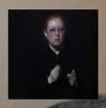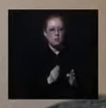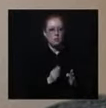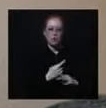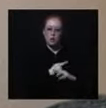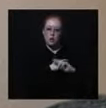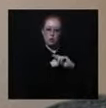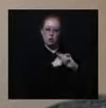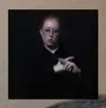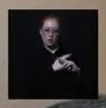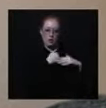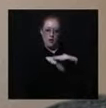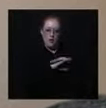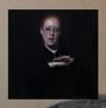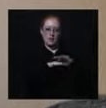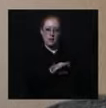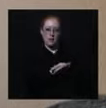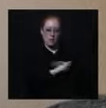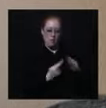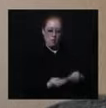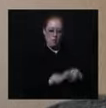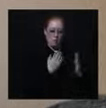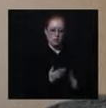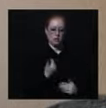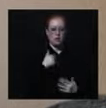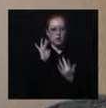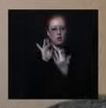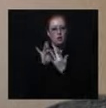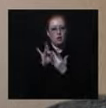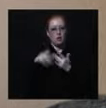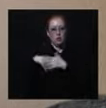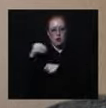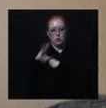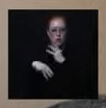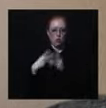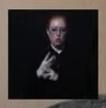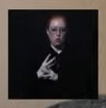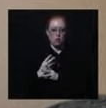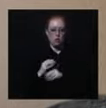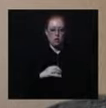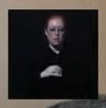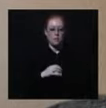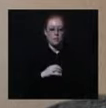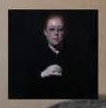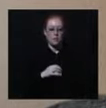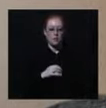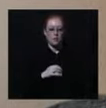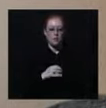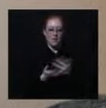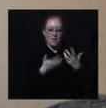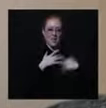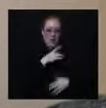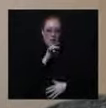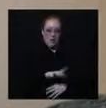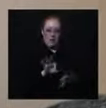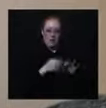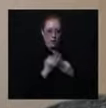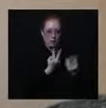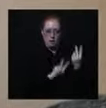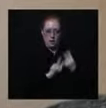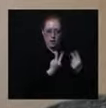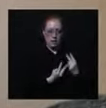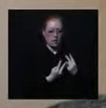restricted access of their residents to the outside world. They discouraged family visits, and many of these residents didn't